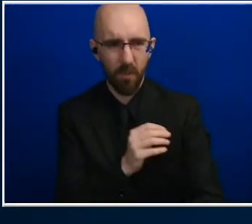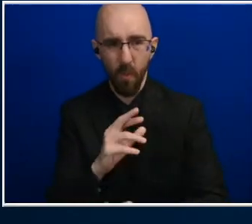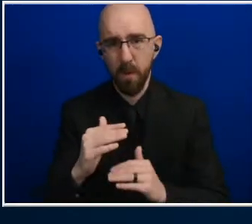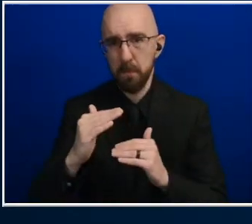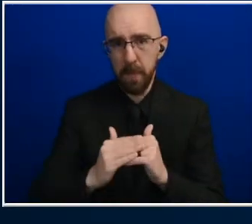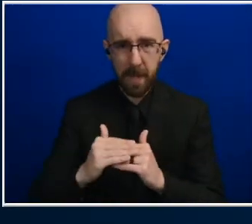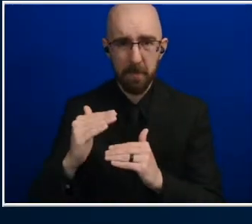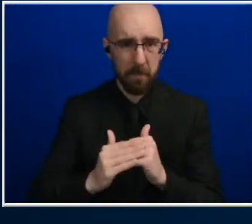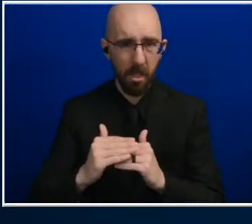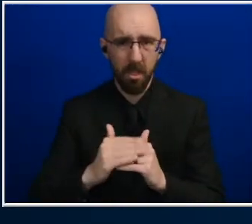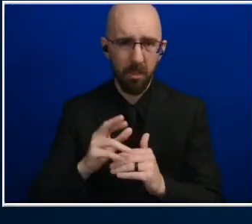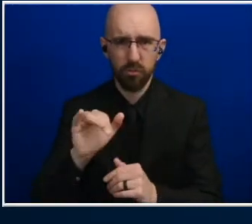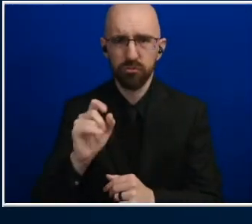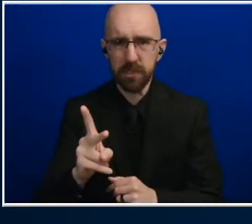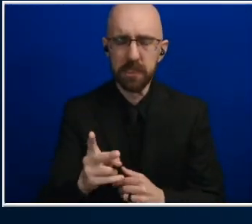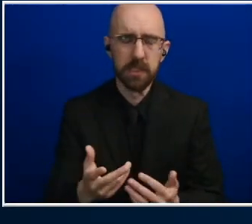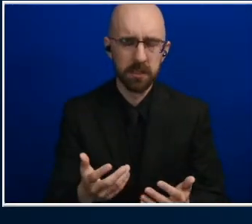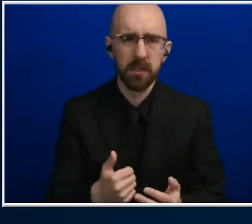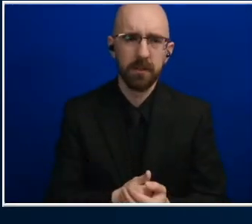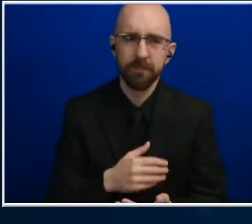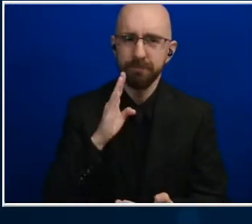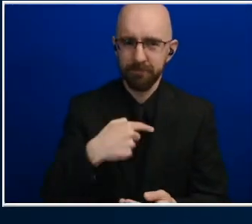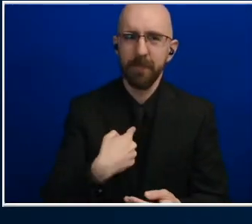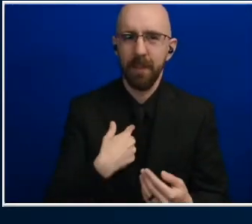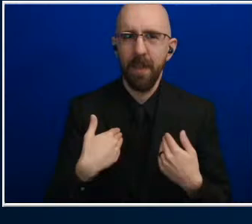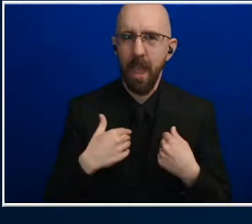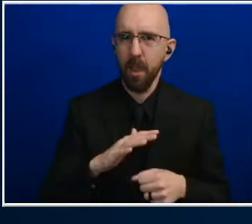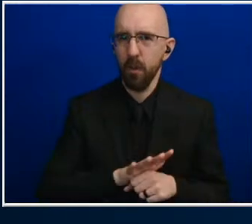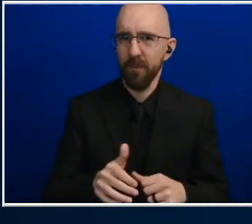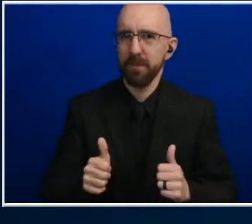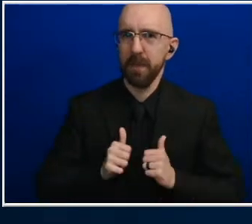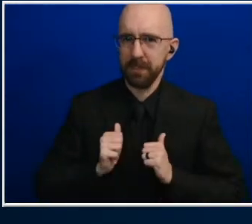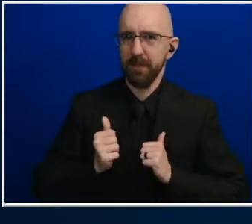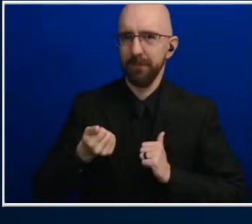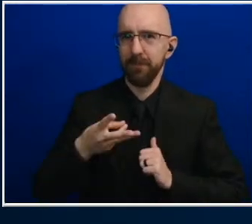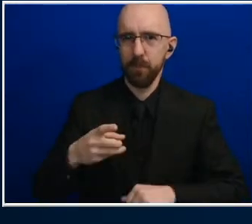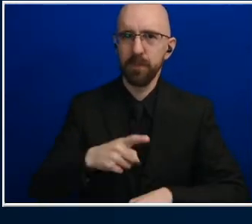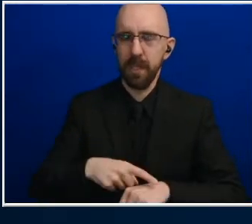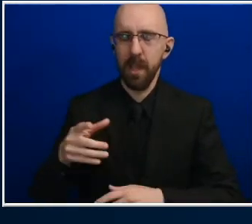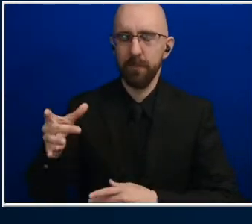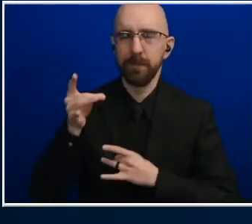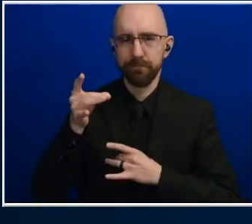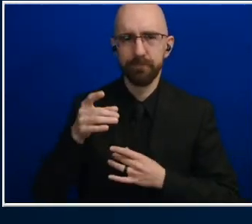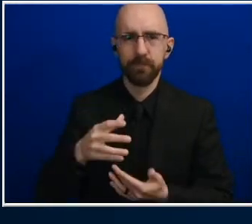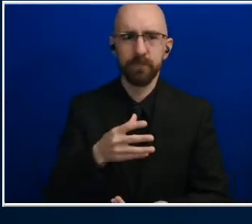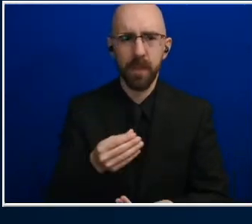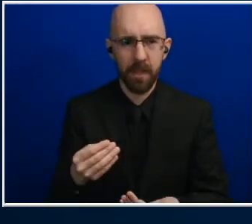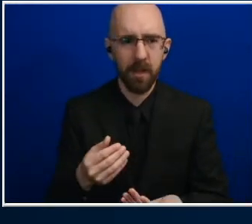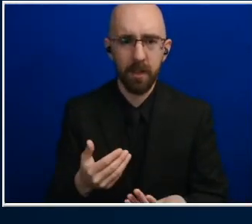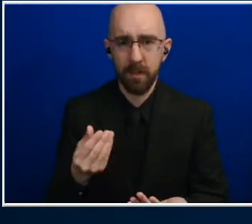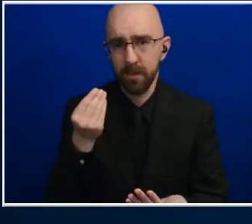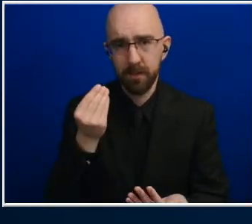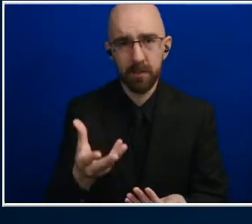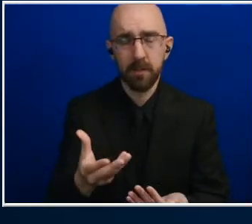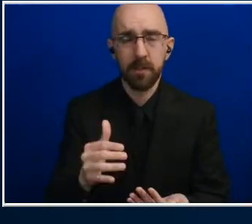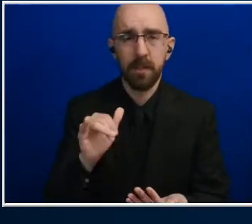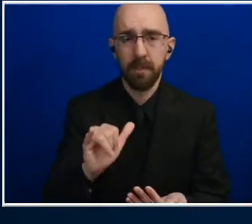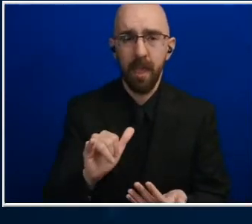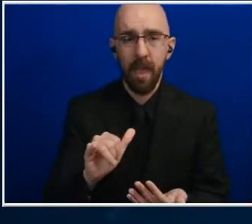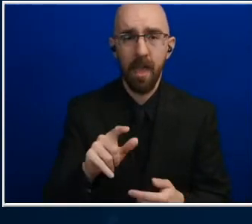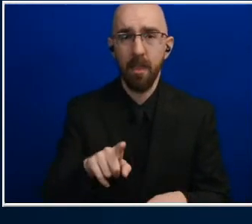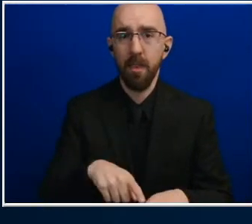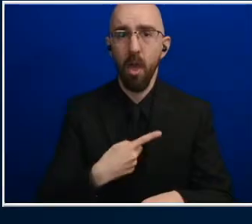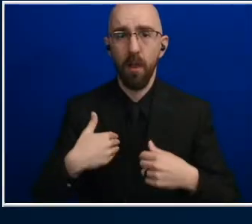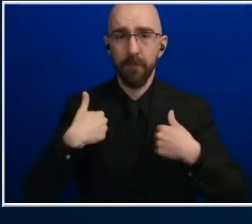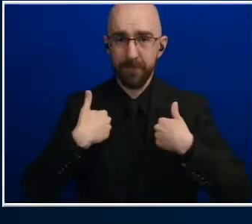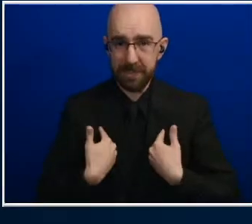risk. And I know I've had COVID myself a couple of times, and I'll tell you that long fatigue afterwards, it